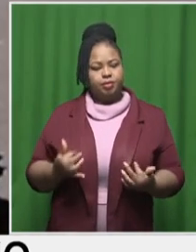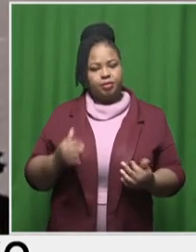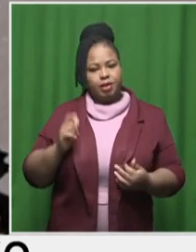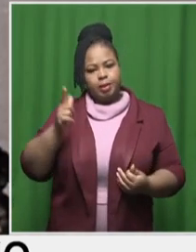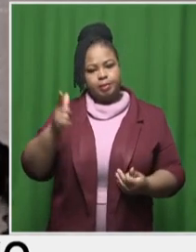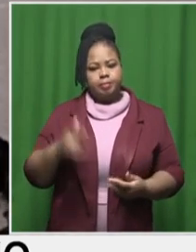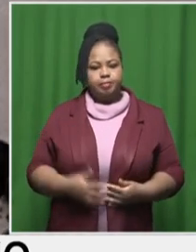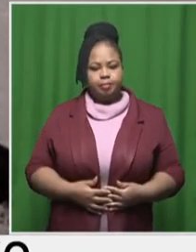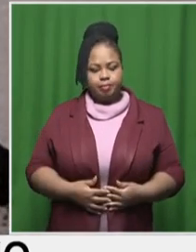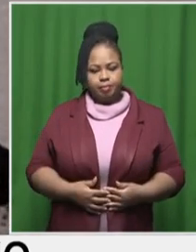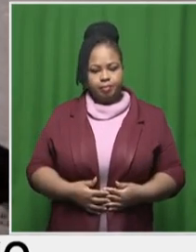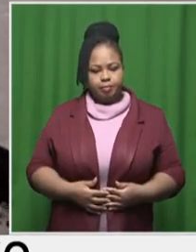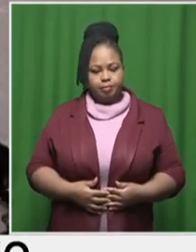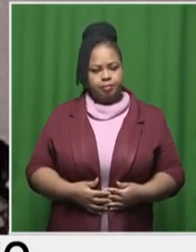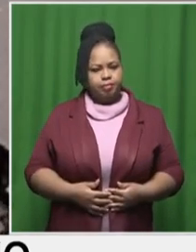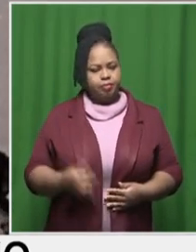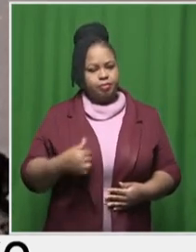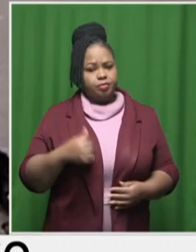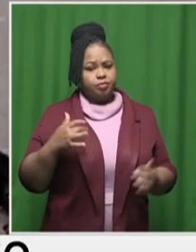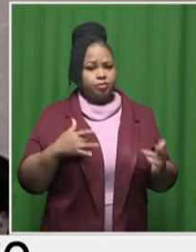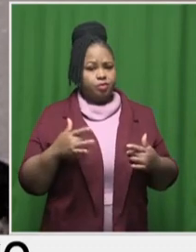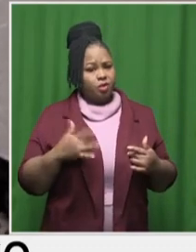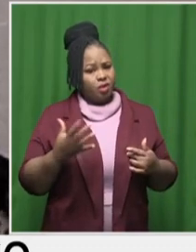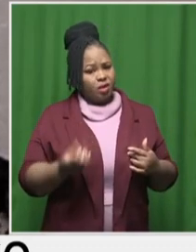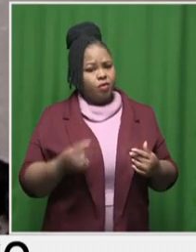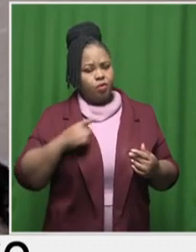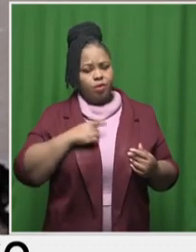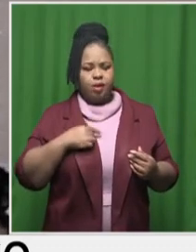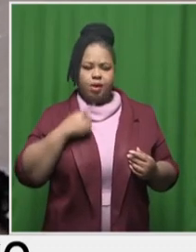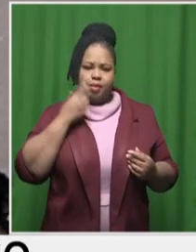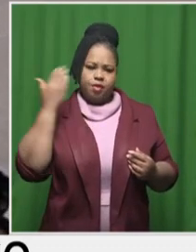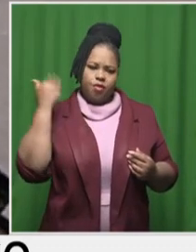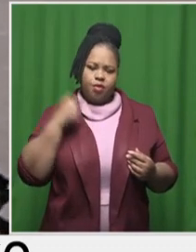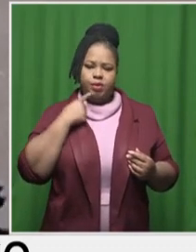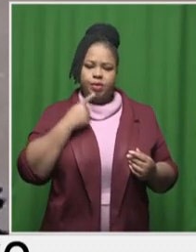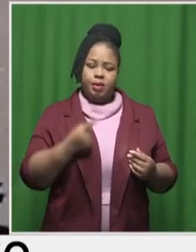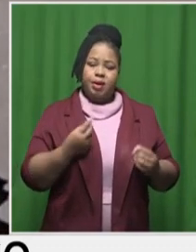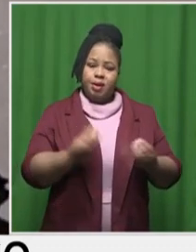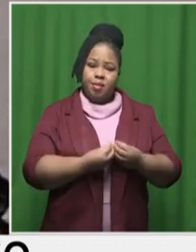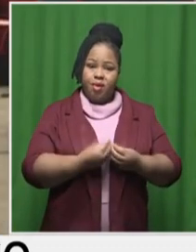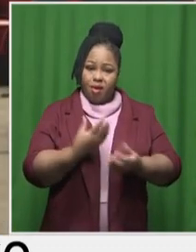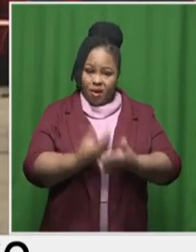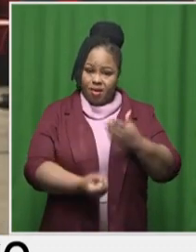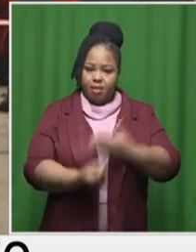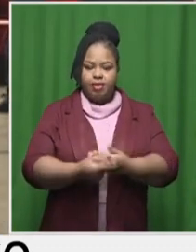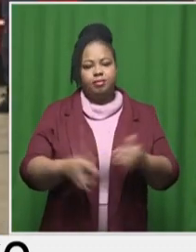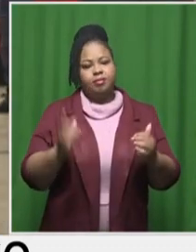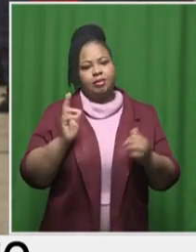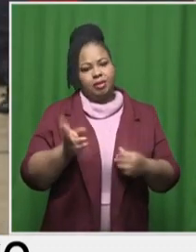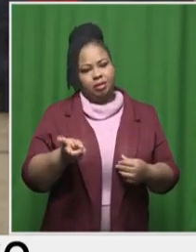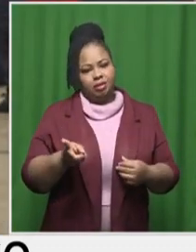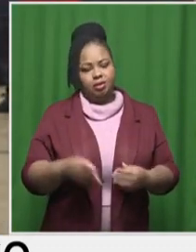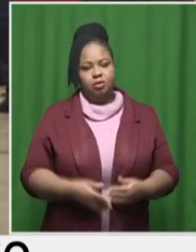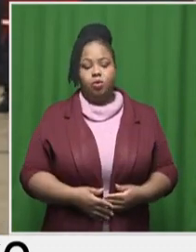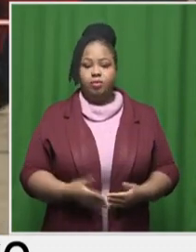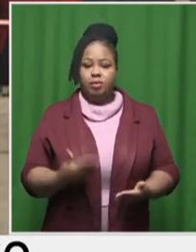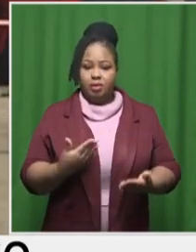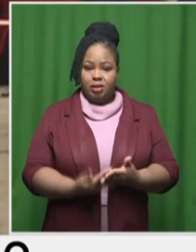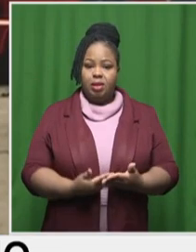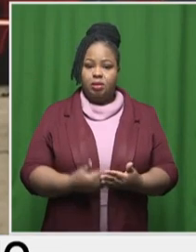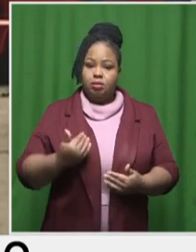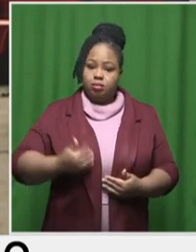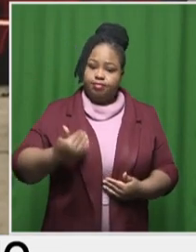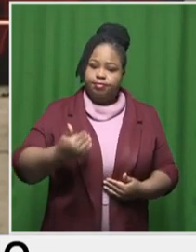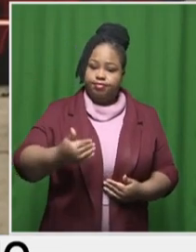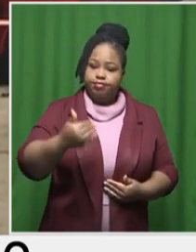requirements later on. Sure. And to what extent are you worried, you've alluded to it briefly, that something like this could happen again or that this could become a more